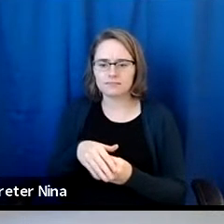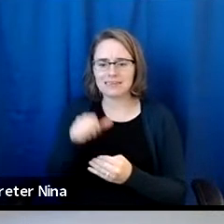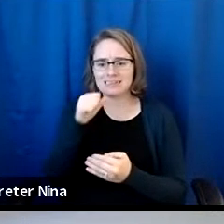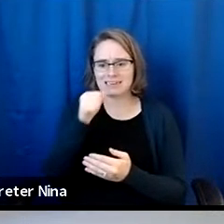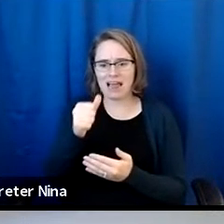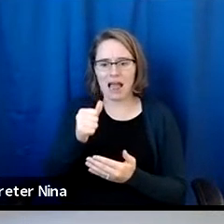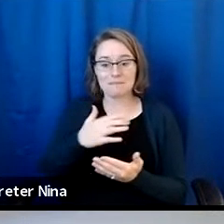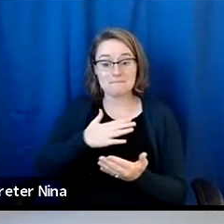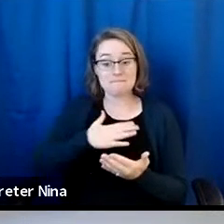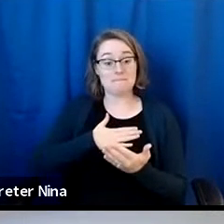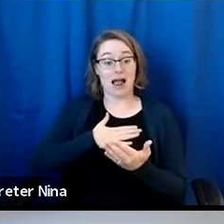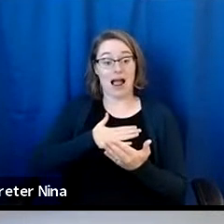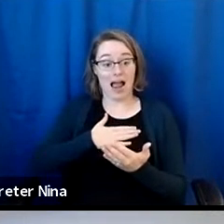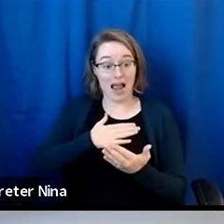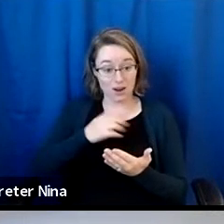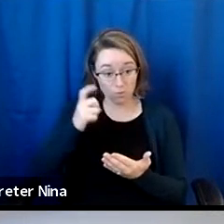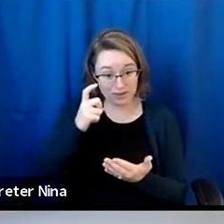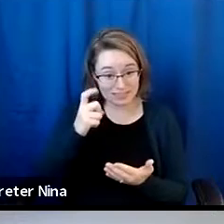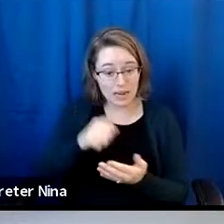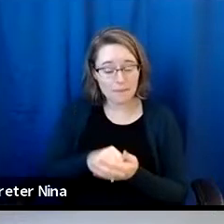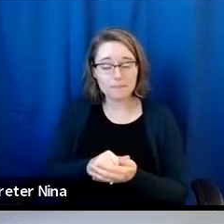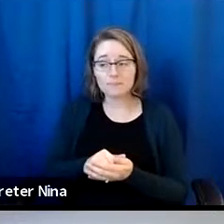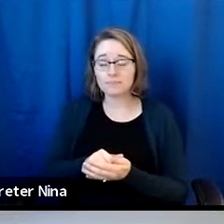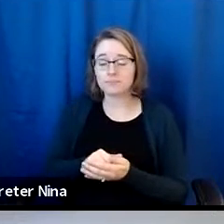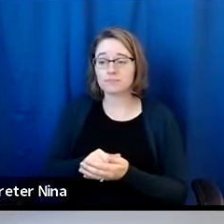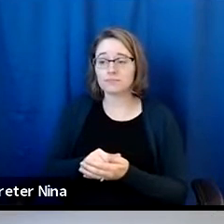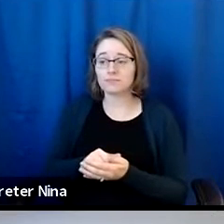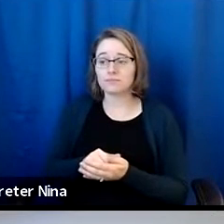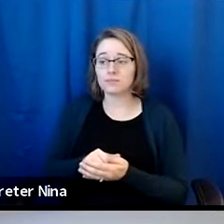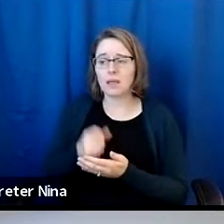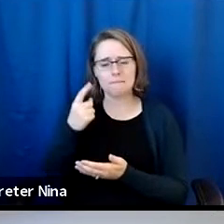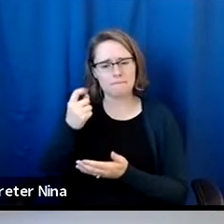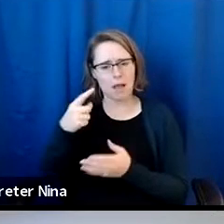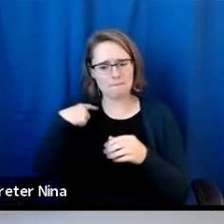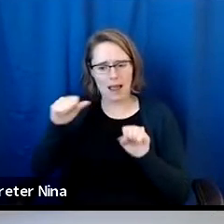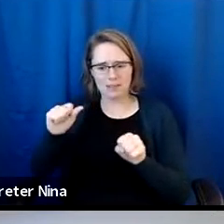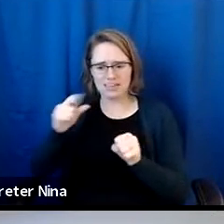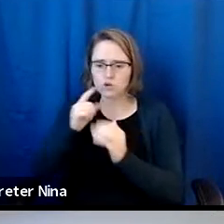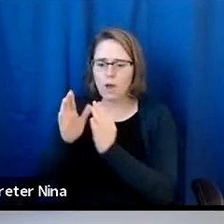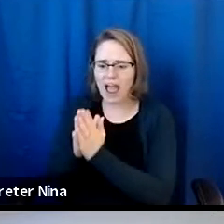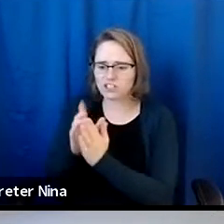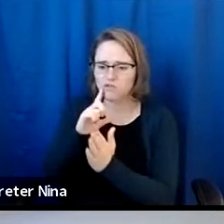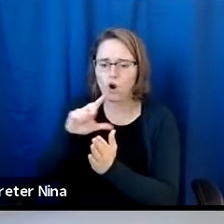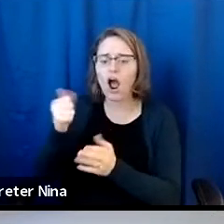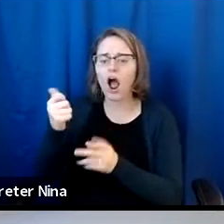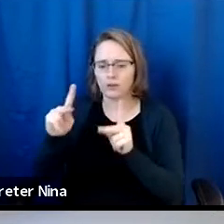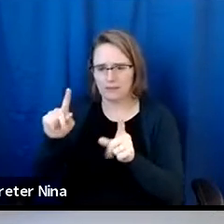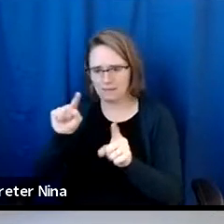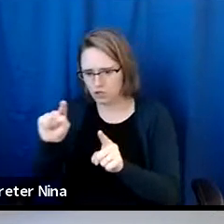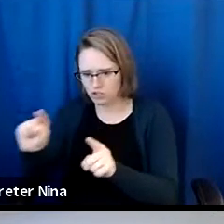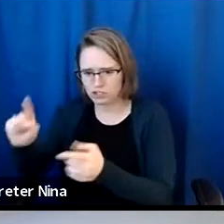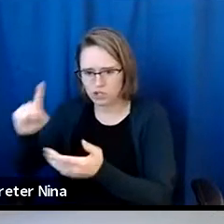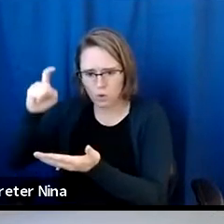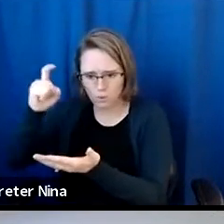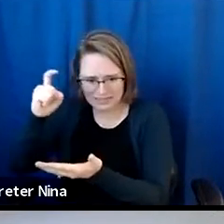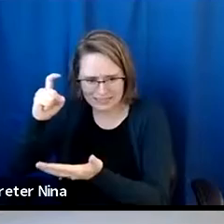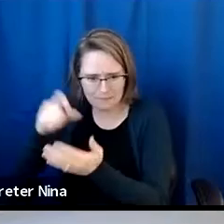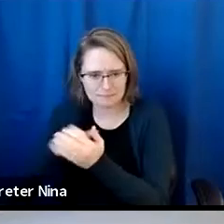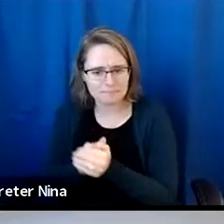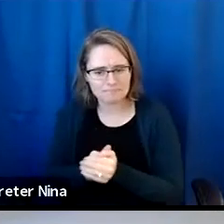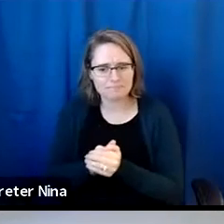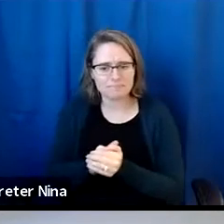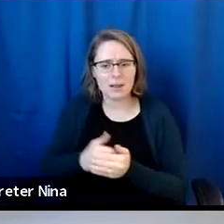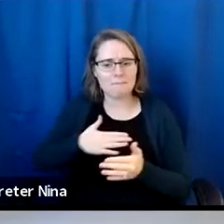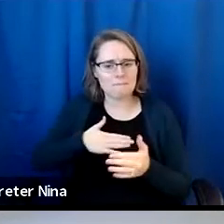wisdom or the wisdom that I have, but my ability to seek out the wisdom in others. Right? My ability to be able to